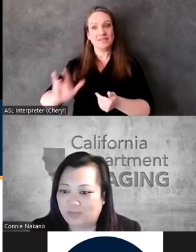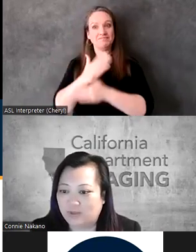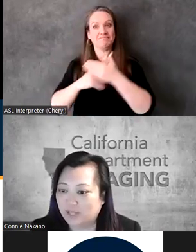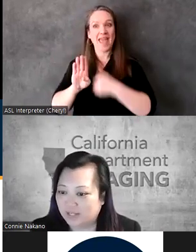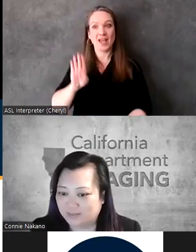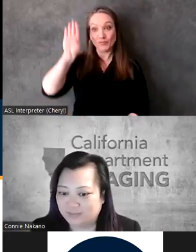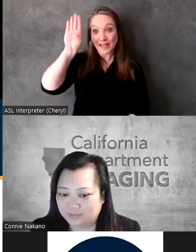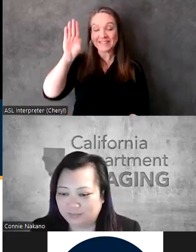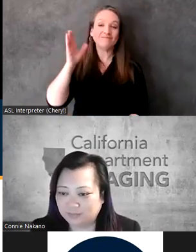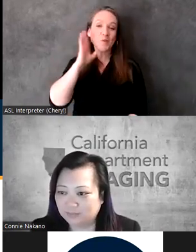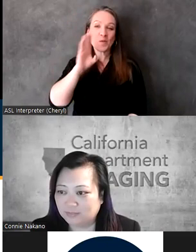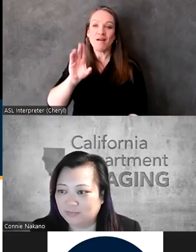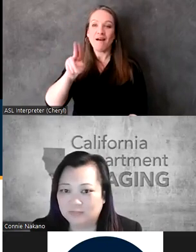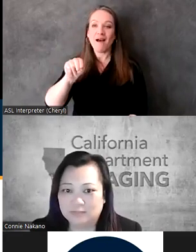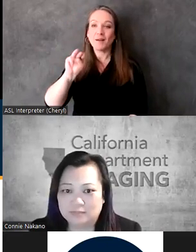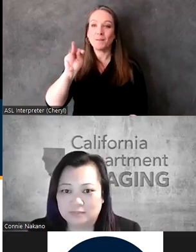we will unmute your lines.